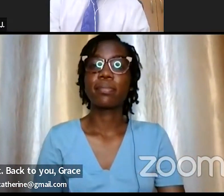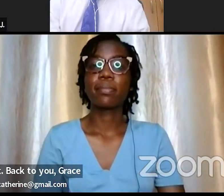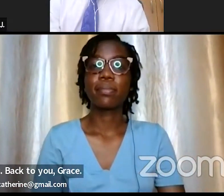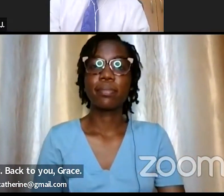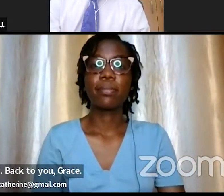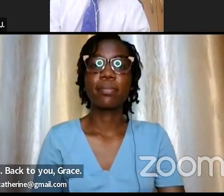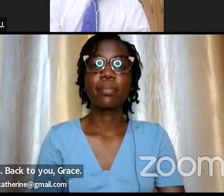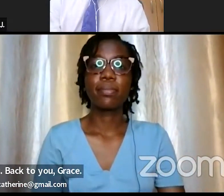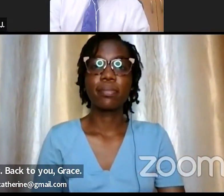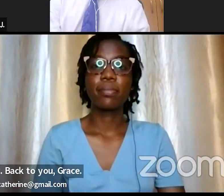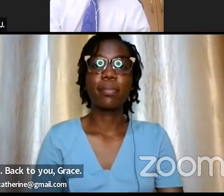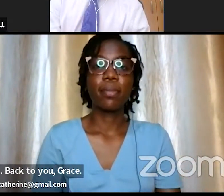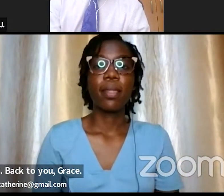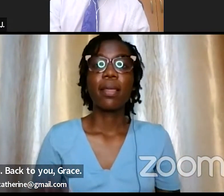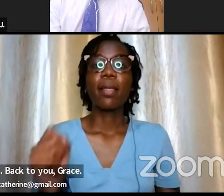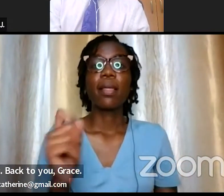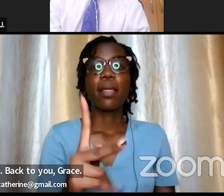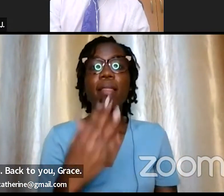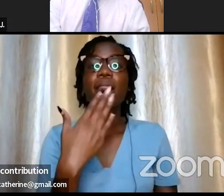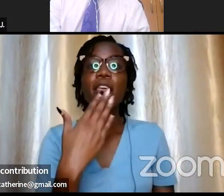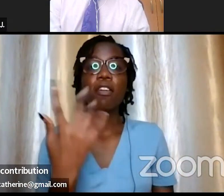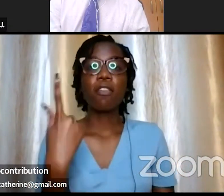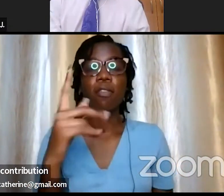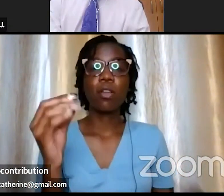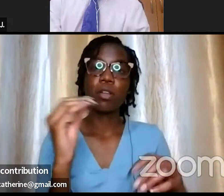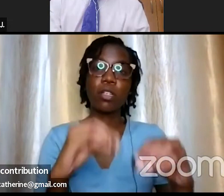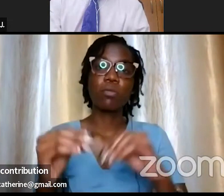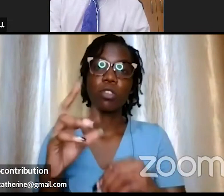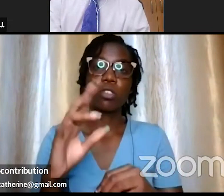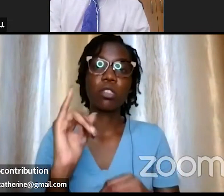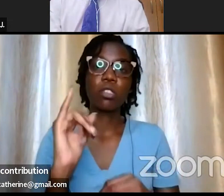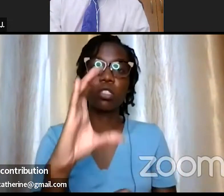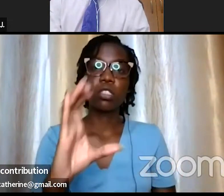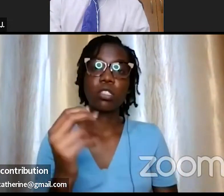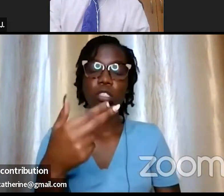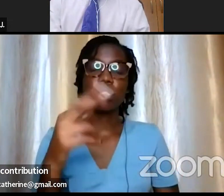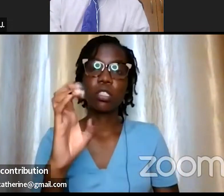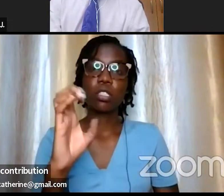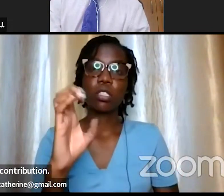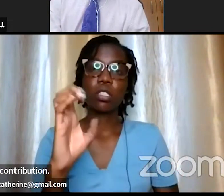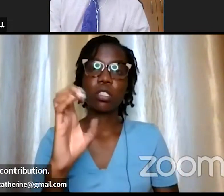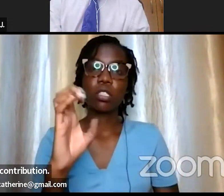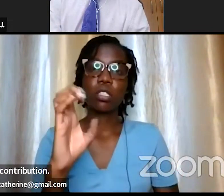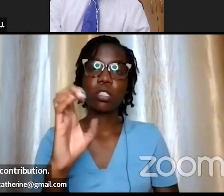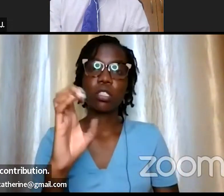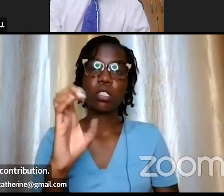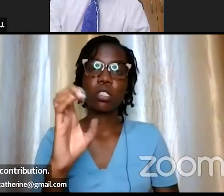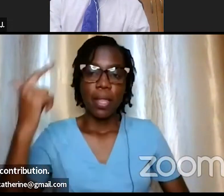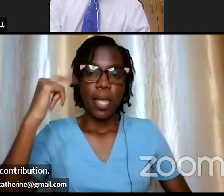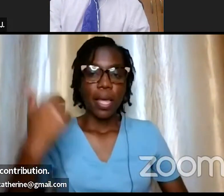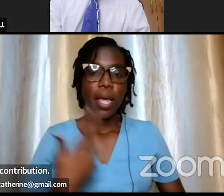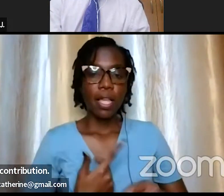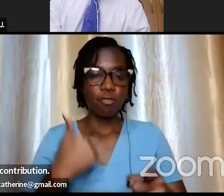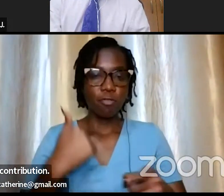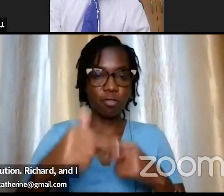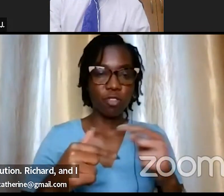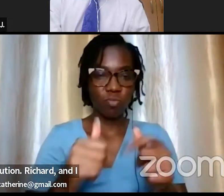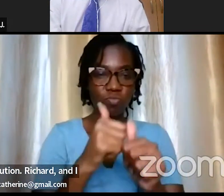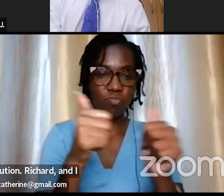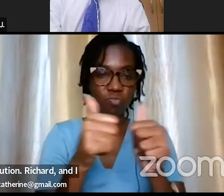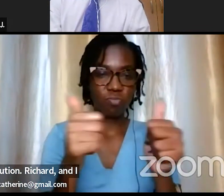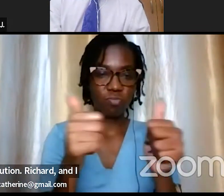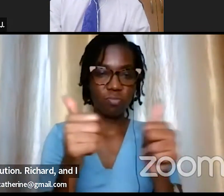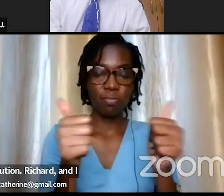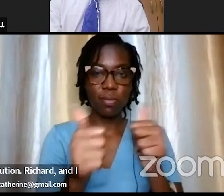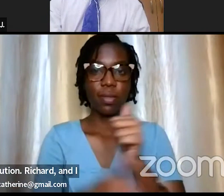Right. Thank you for your contribution, Richard Ann. I think we are rolling this dice quite well. And we